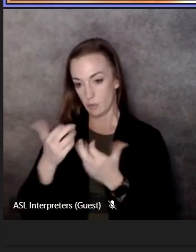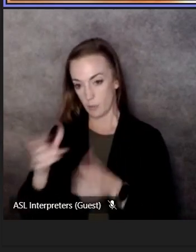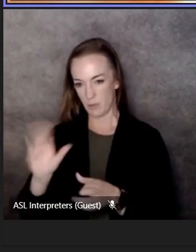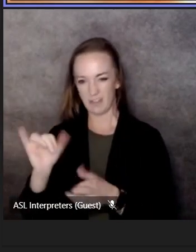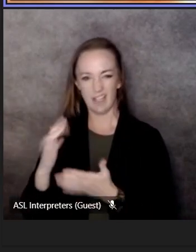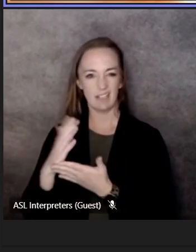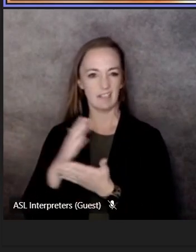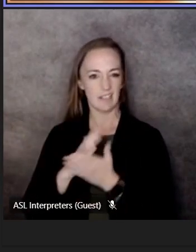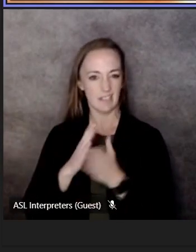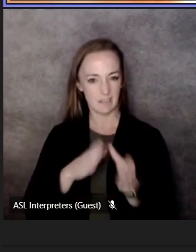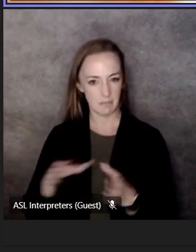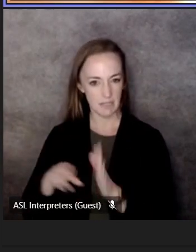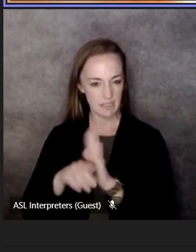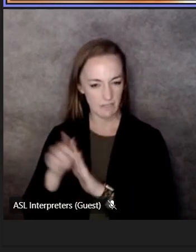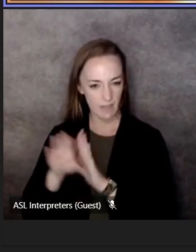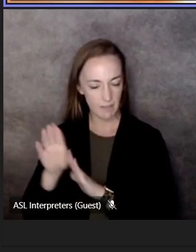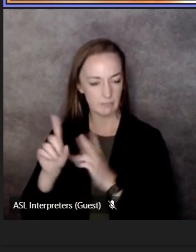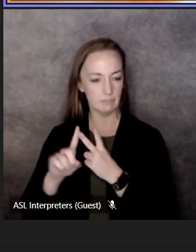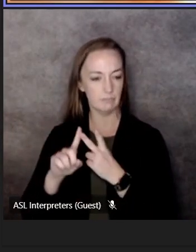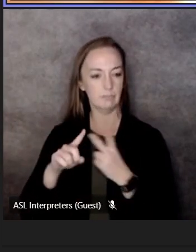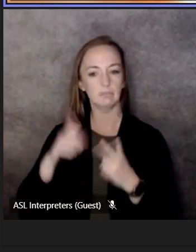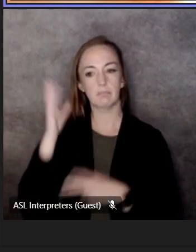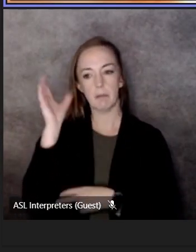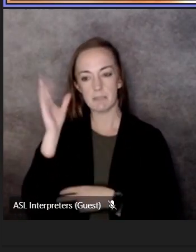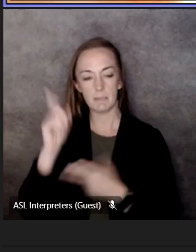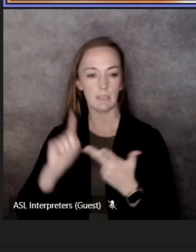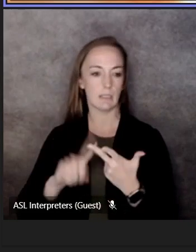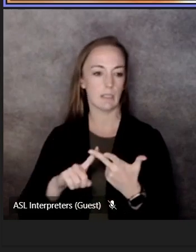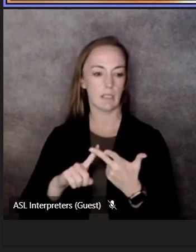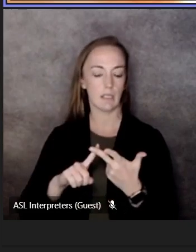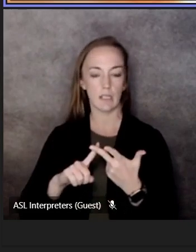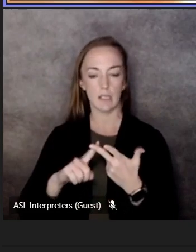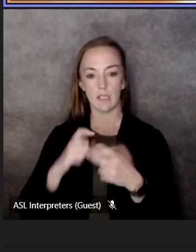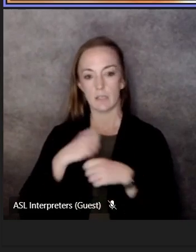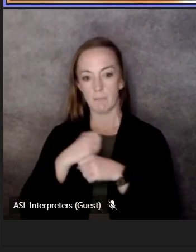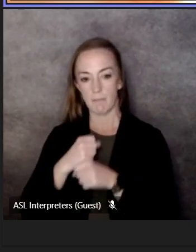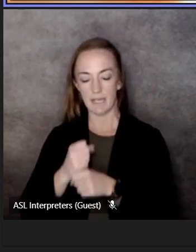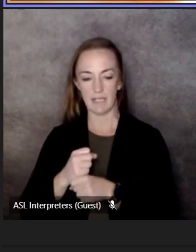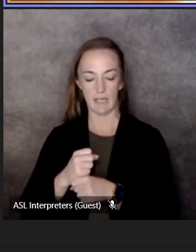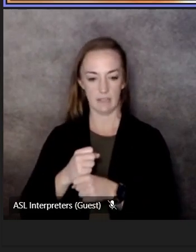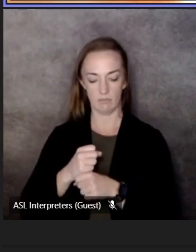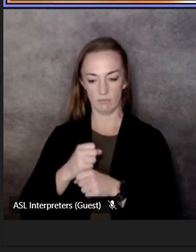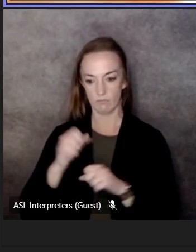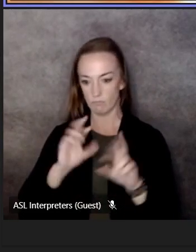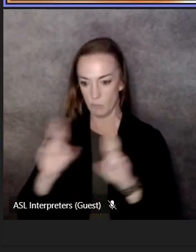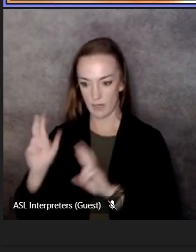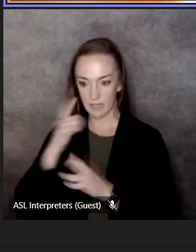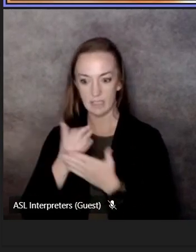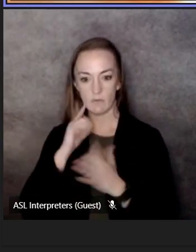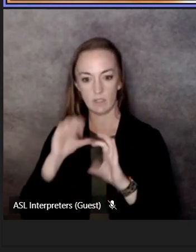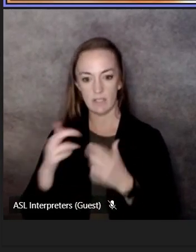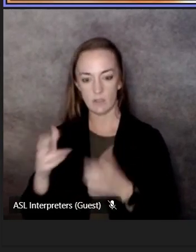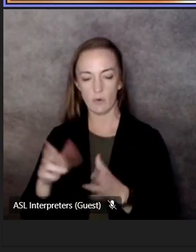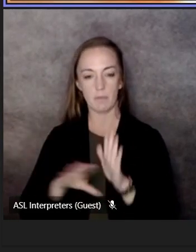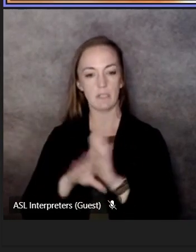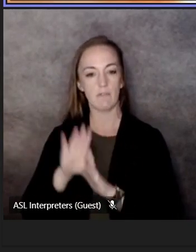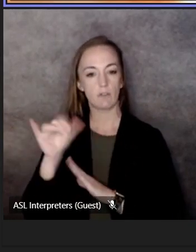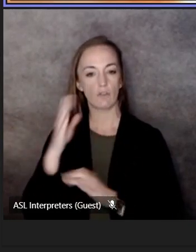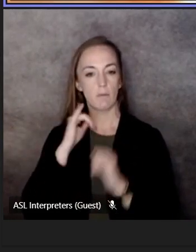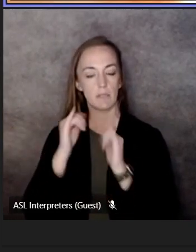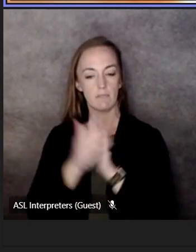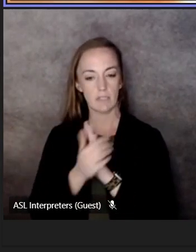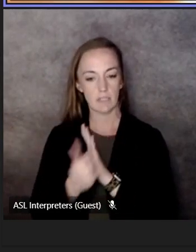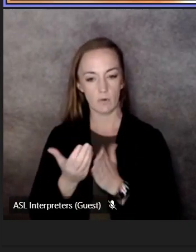development, public speaking, creating and curating artifacts in the classroom, and developing job interview skills through resume and cover